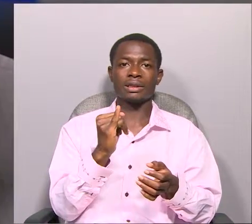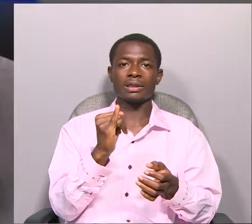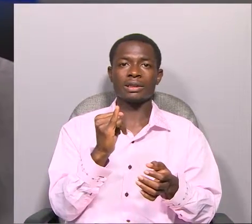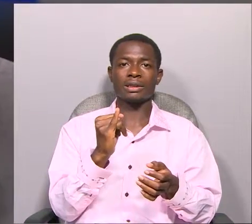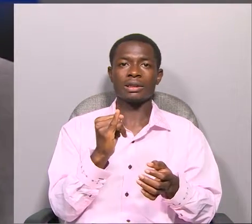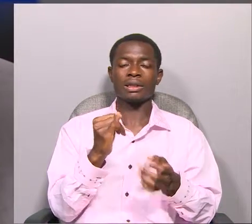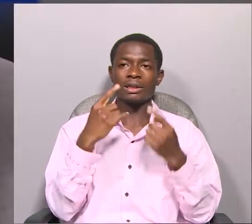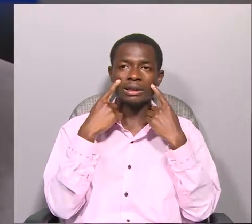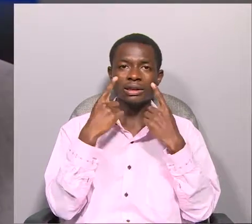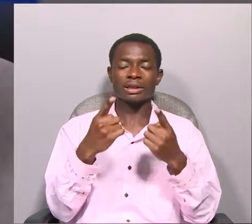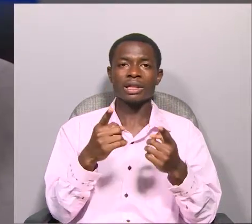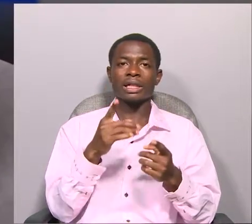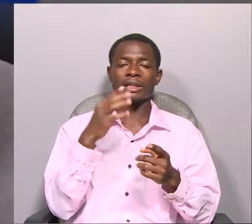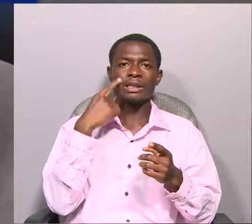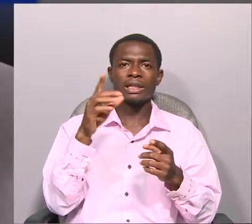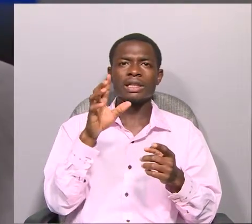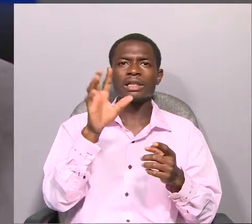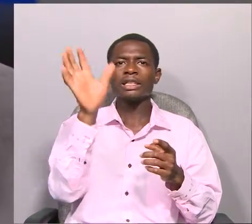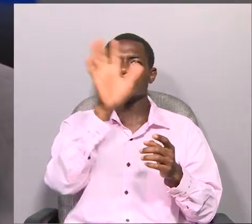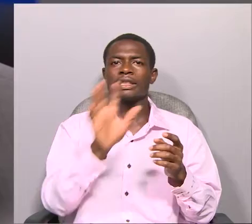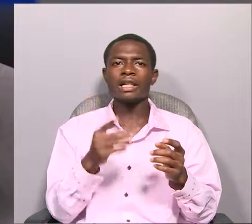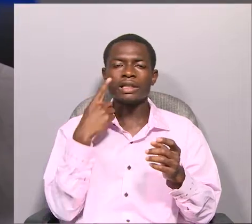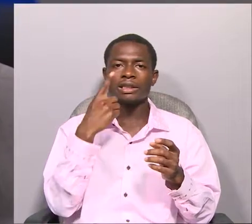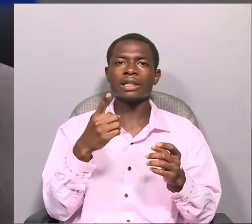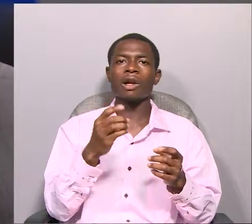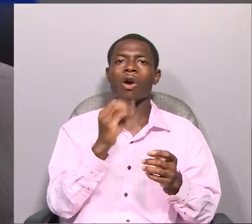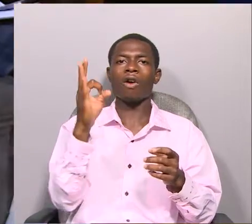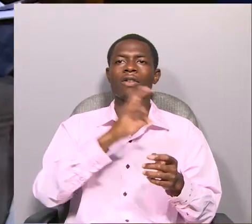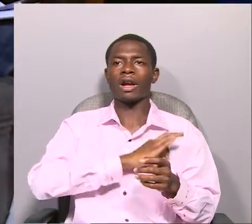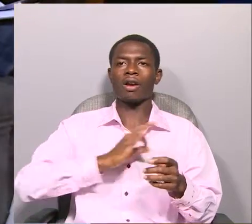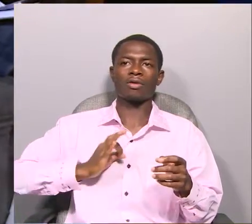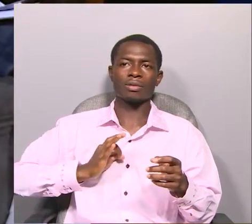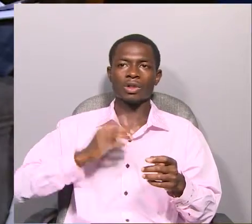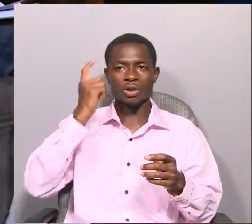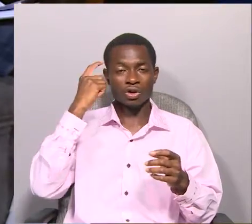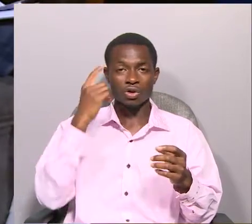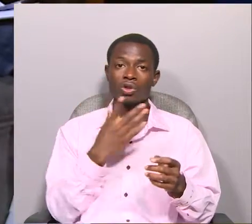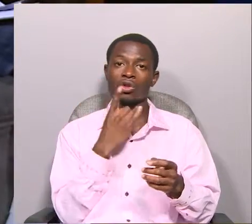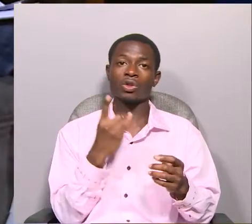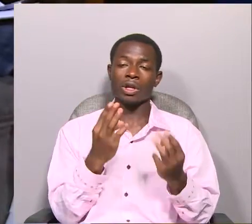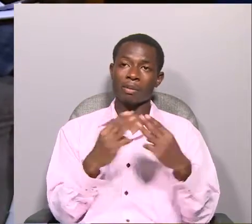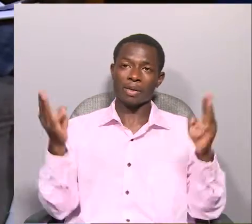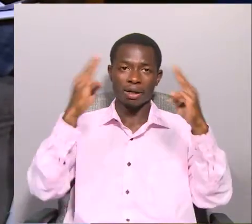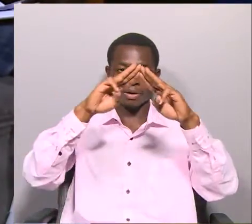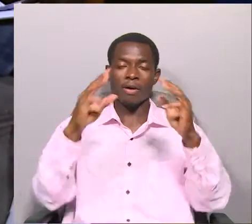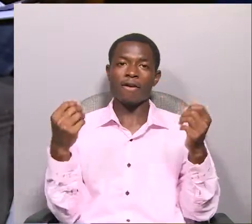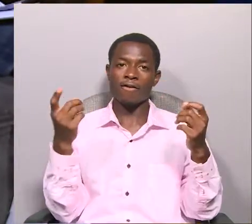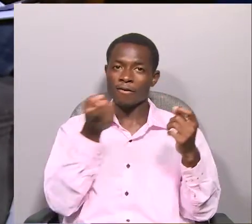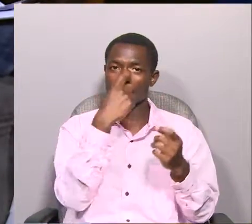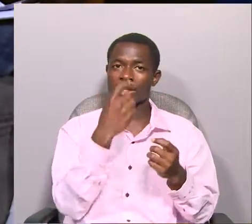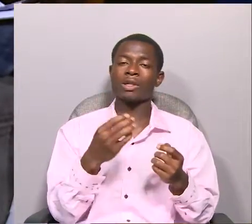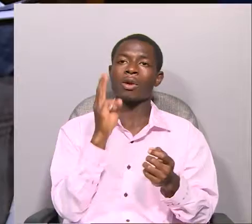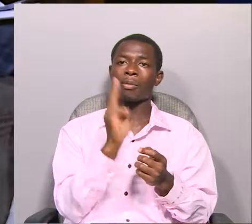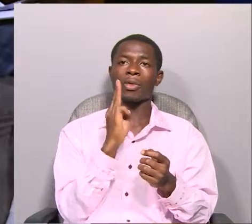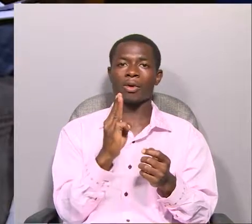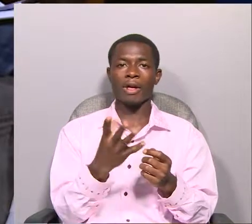which is a sign of the commitment of government. Junior parliament and junior council then faces a problem